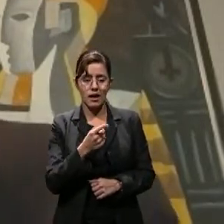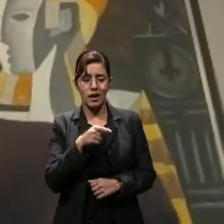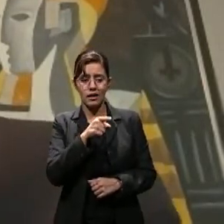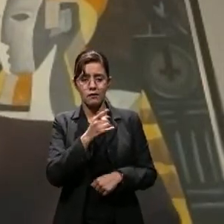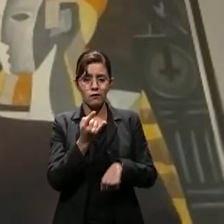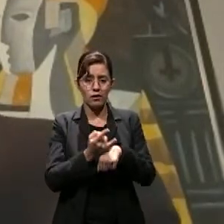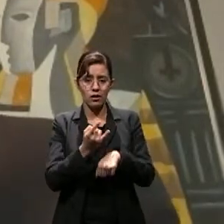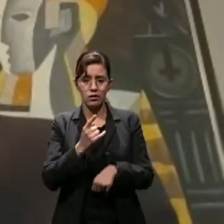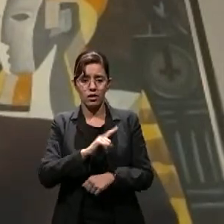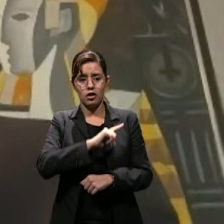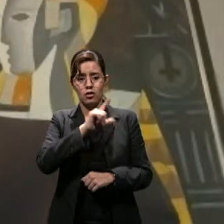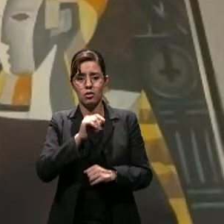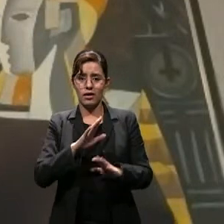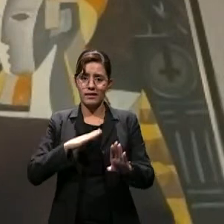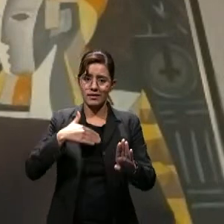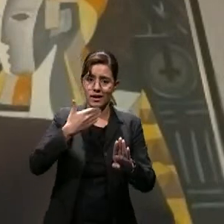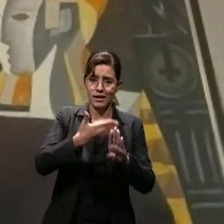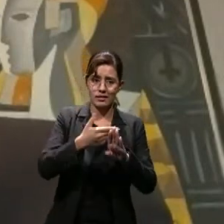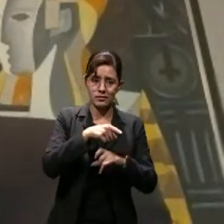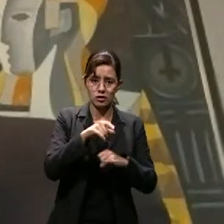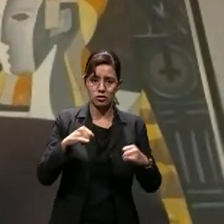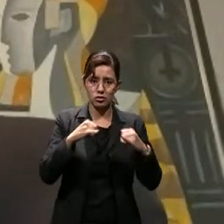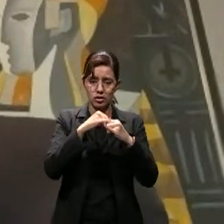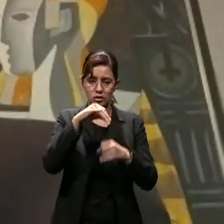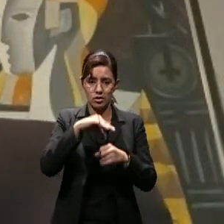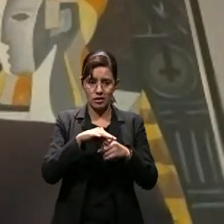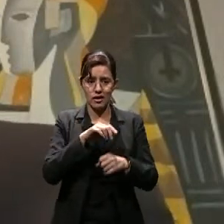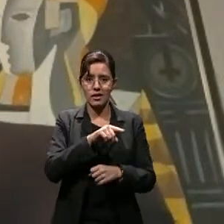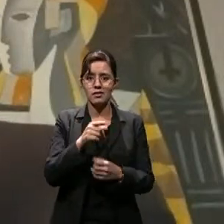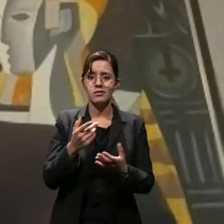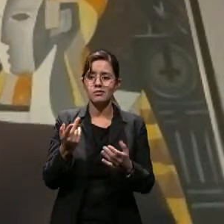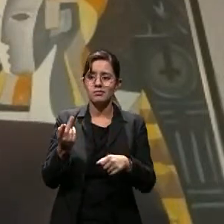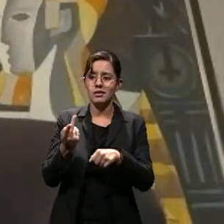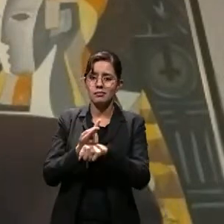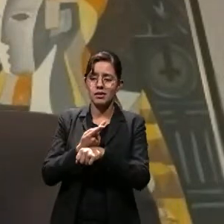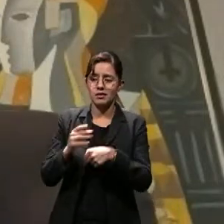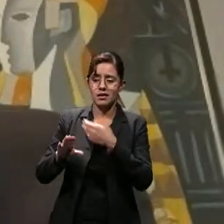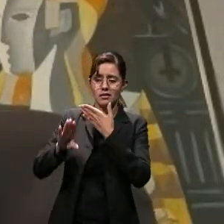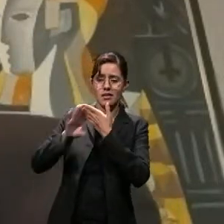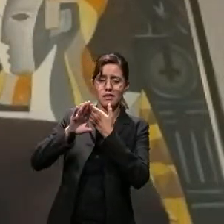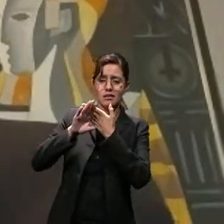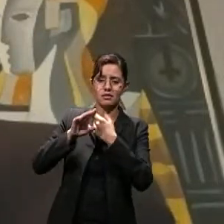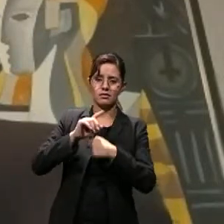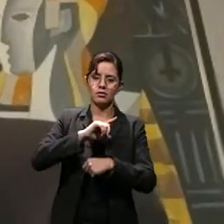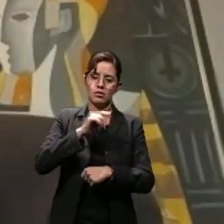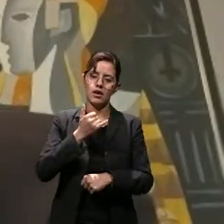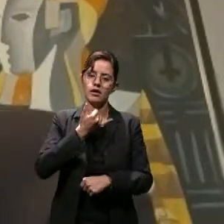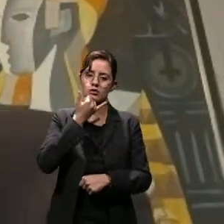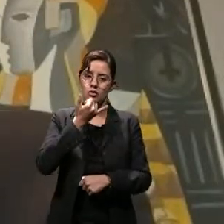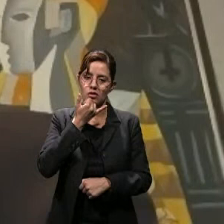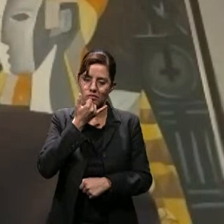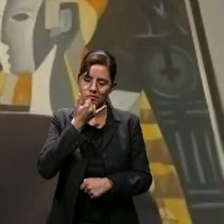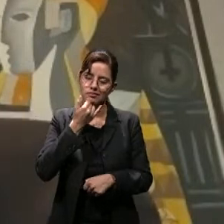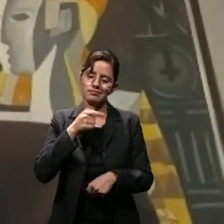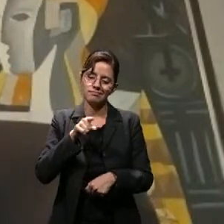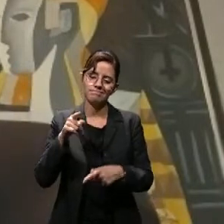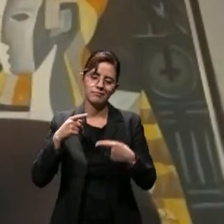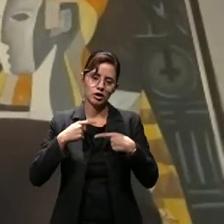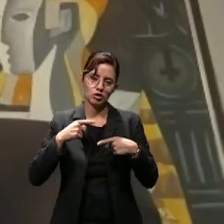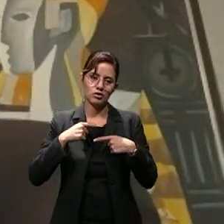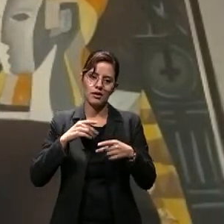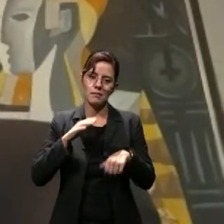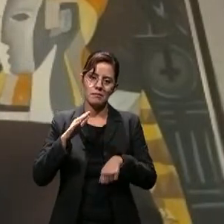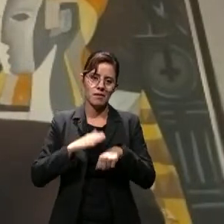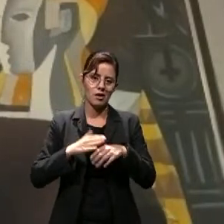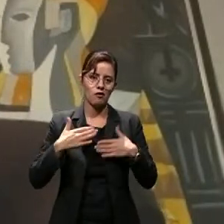fraud. I am not against finding solutions, reforms to